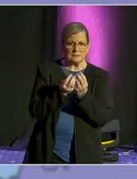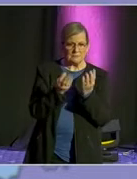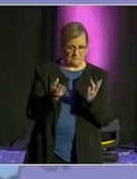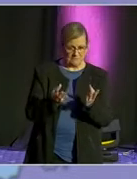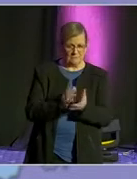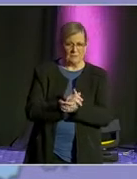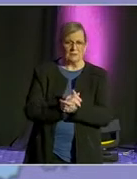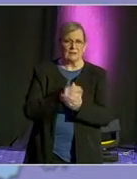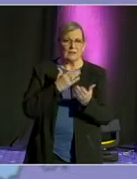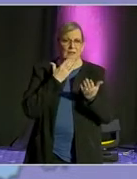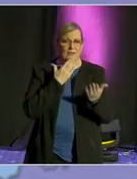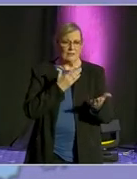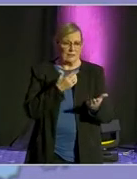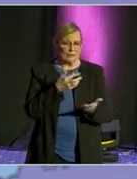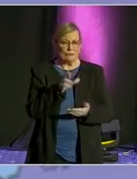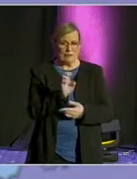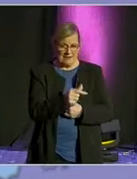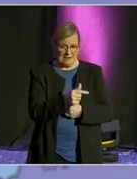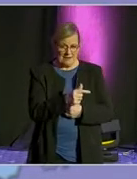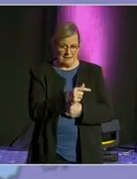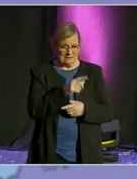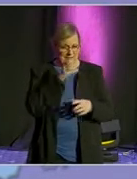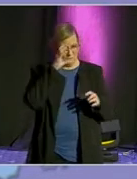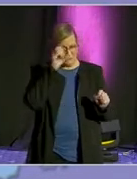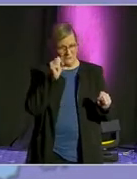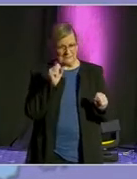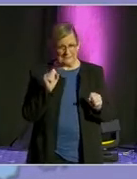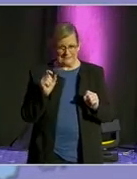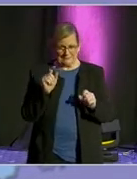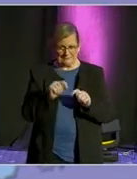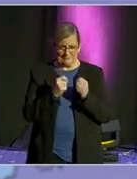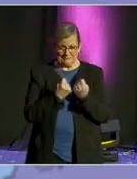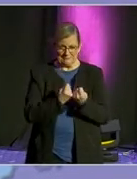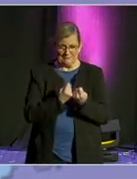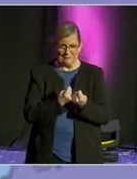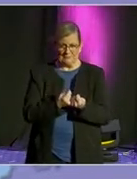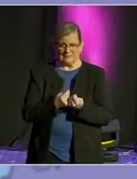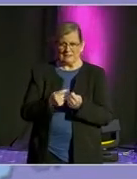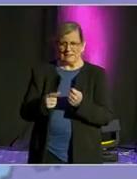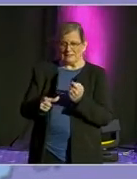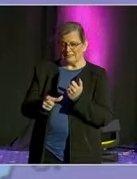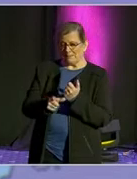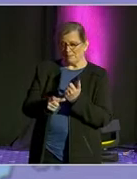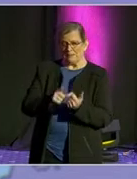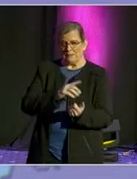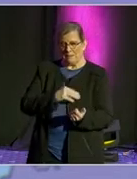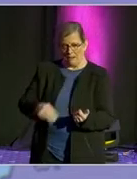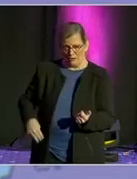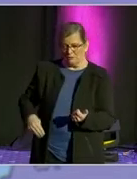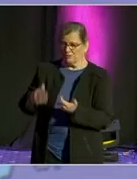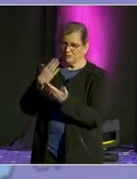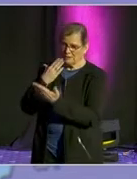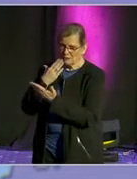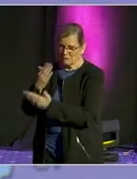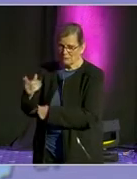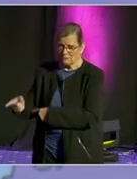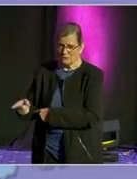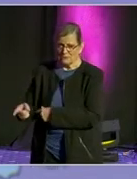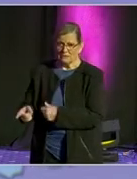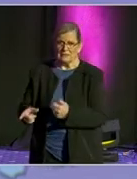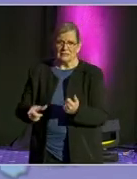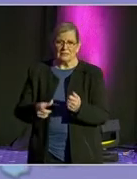Greg Odell and his amazing team, and thank you for the introduction, Greg, to Deputy Mayor Falchecchio, to Superintendent Reinhold,